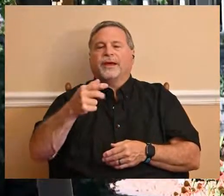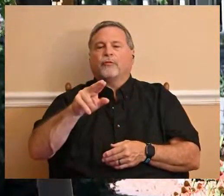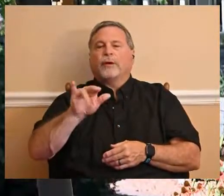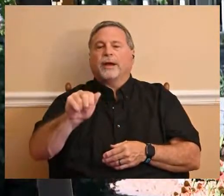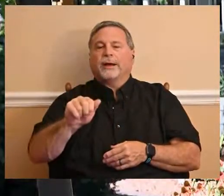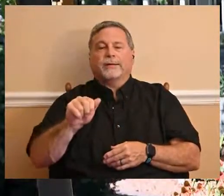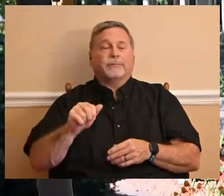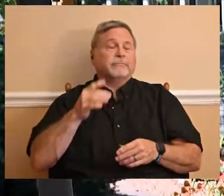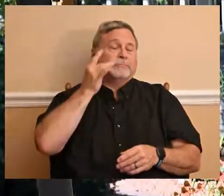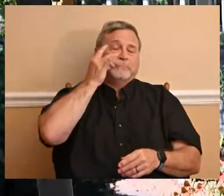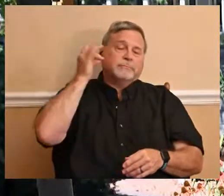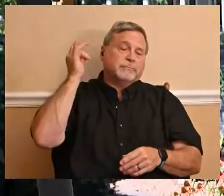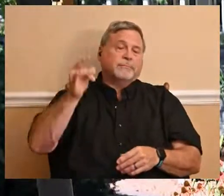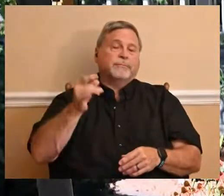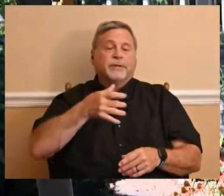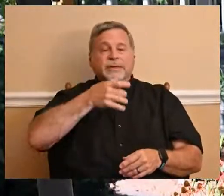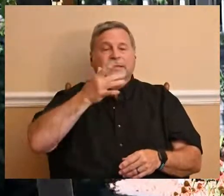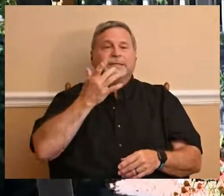So, let's take a taste.